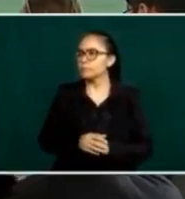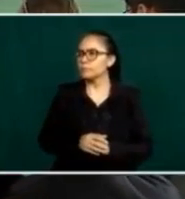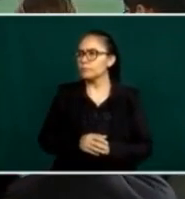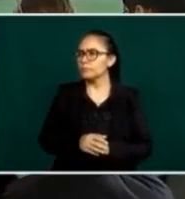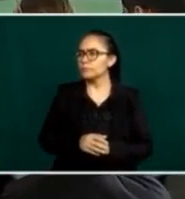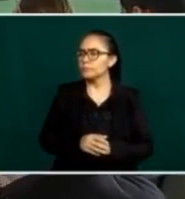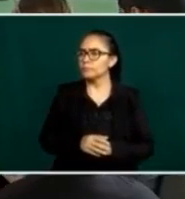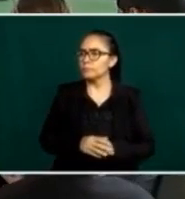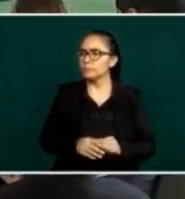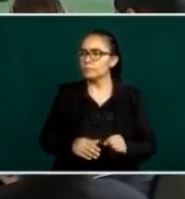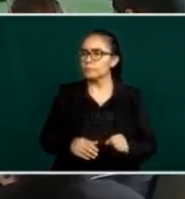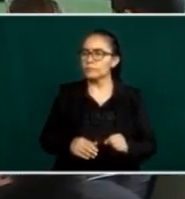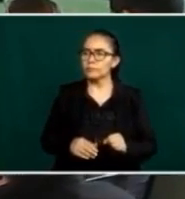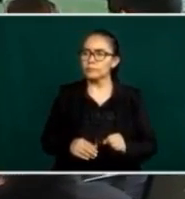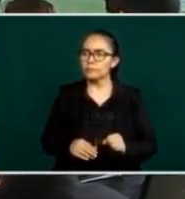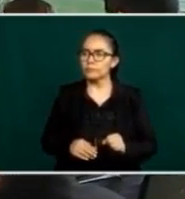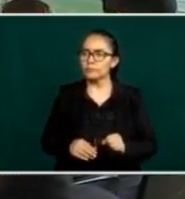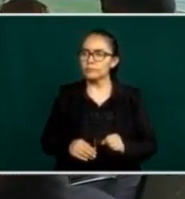angle,